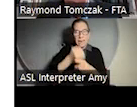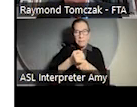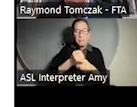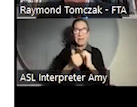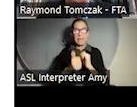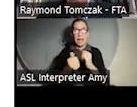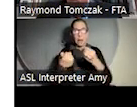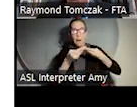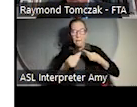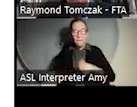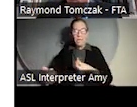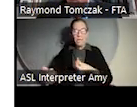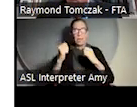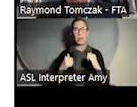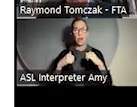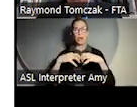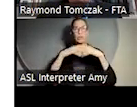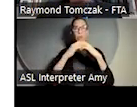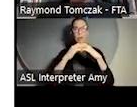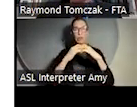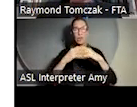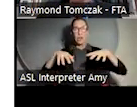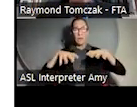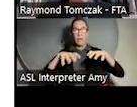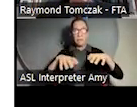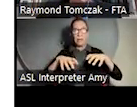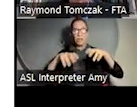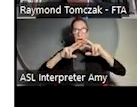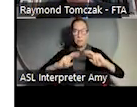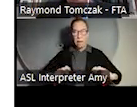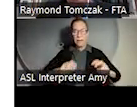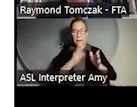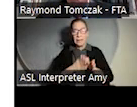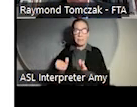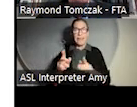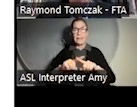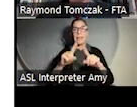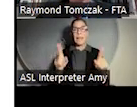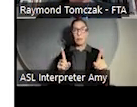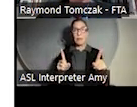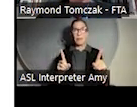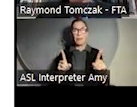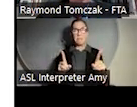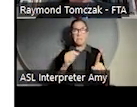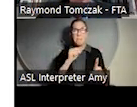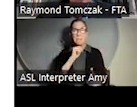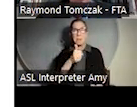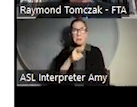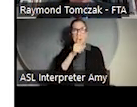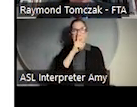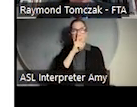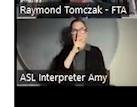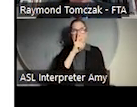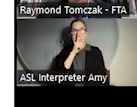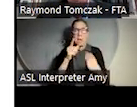efficient construction equipment, vibration monitoring plans, and MPT plans. However, due to the nonspecific nature of the language of the